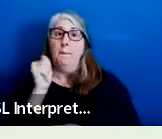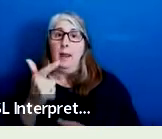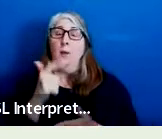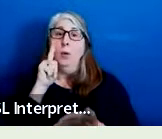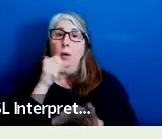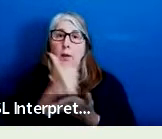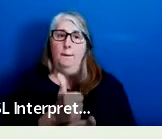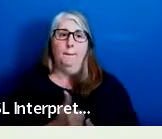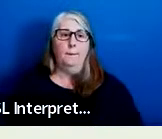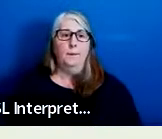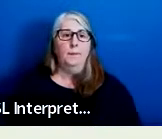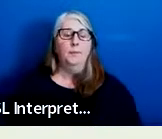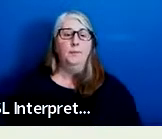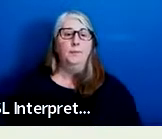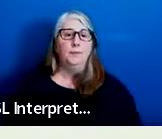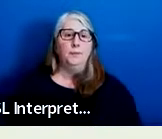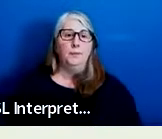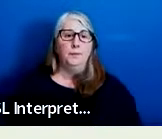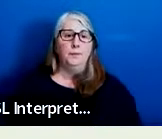slide, please.